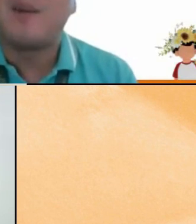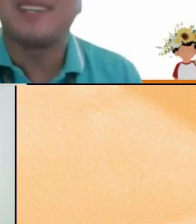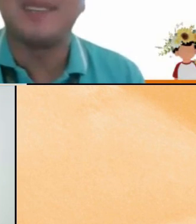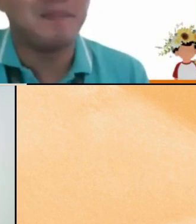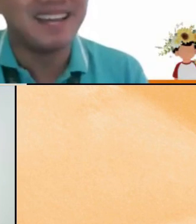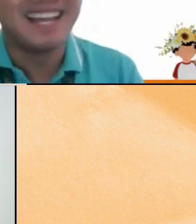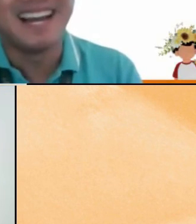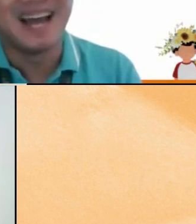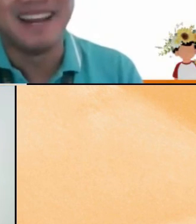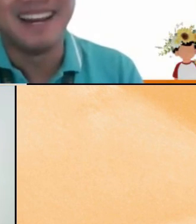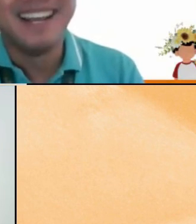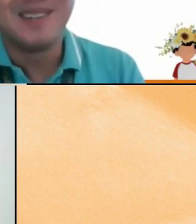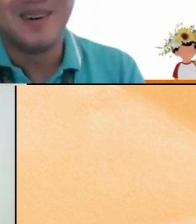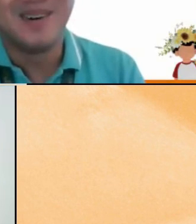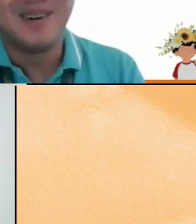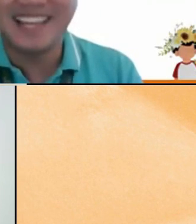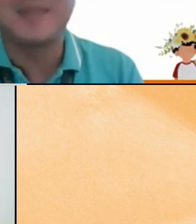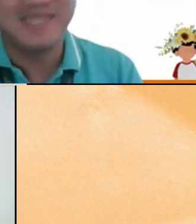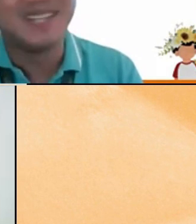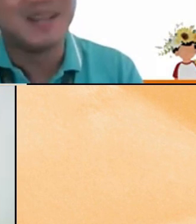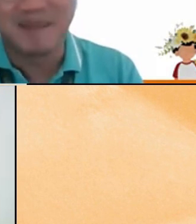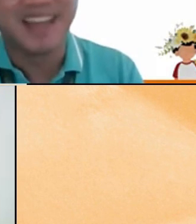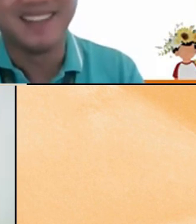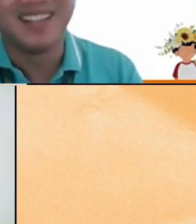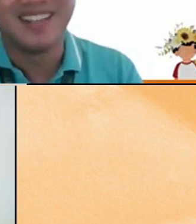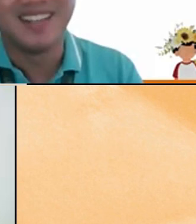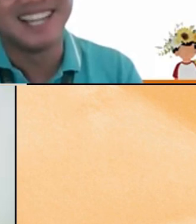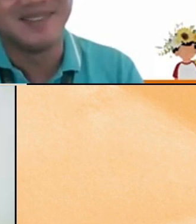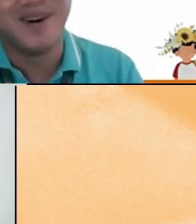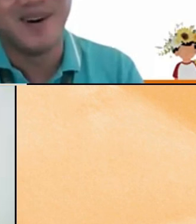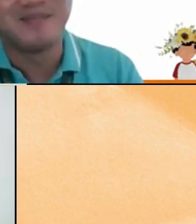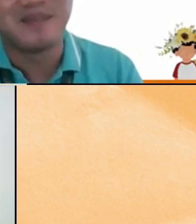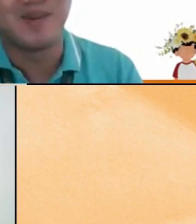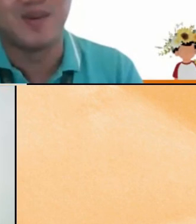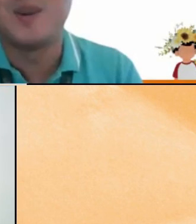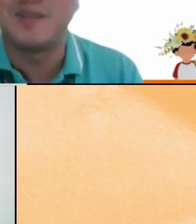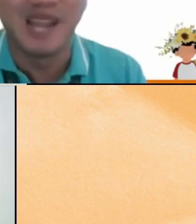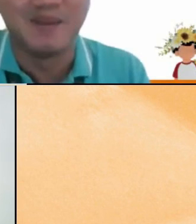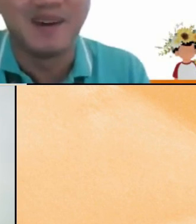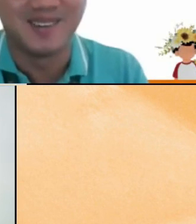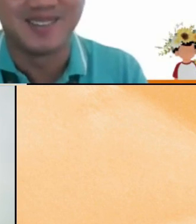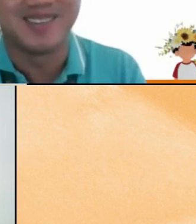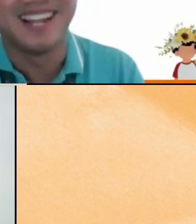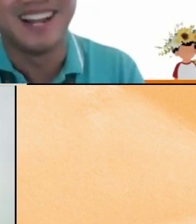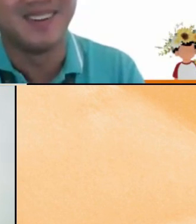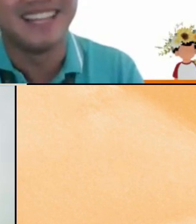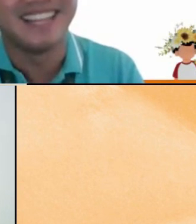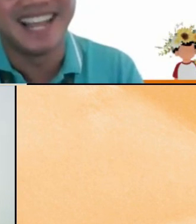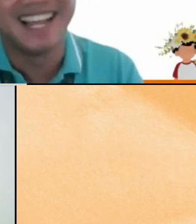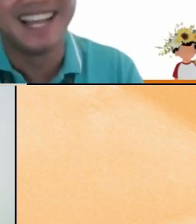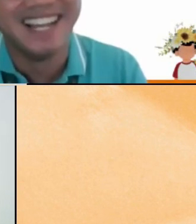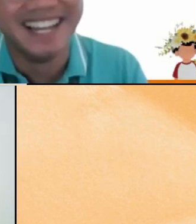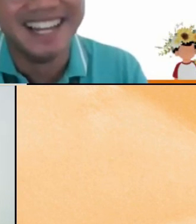wala po ata sa kapangyarihan namin. So, I think it will still depend on the initiative of the people kung gusto po nilang pumasok sa mental health or